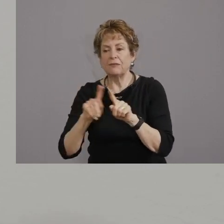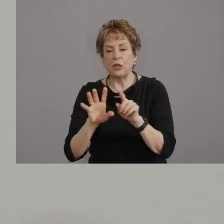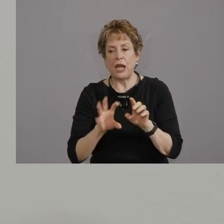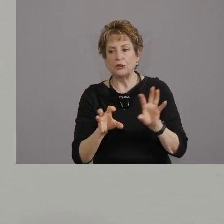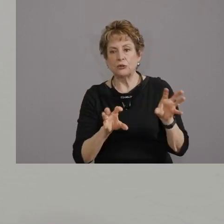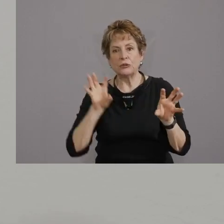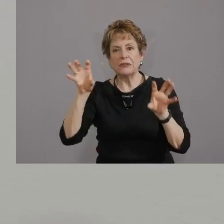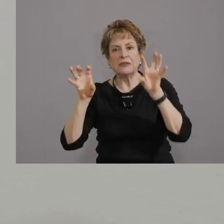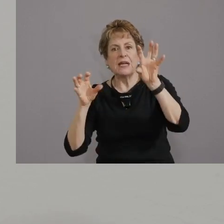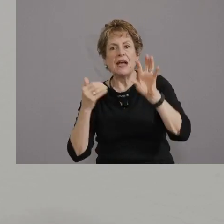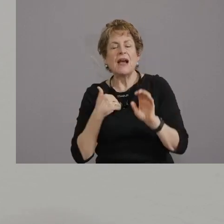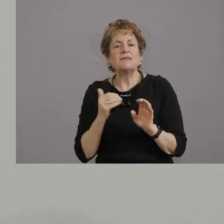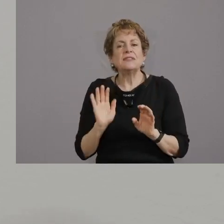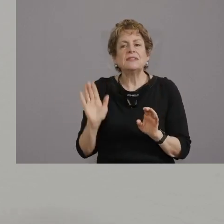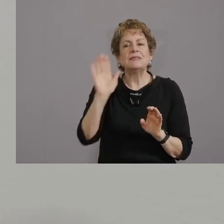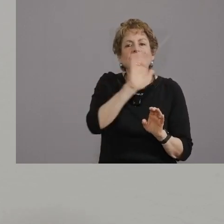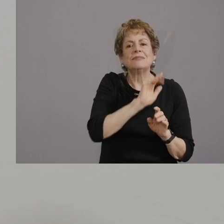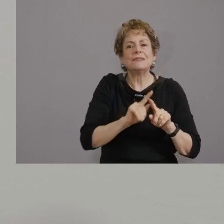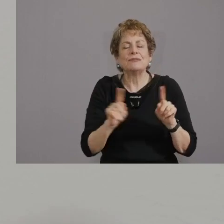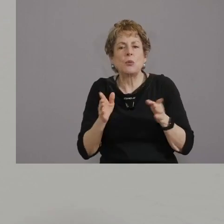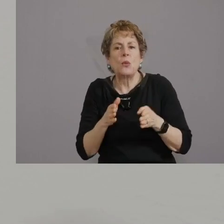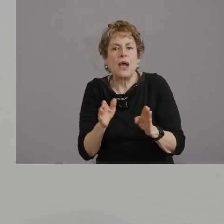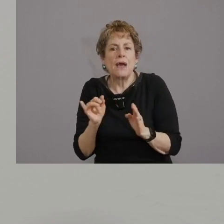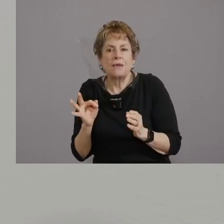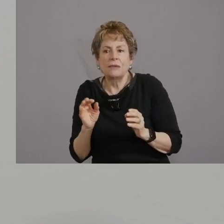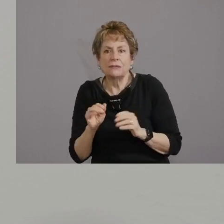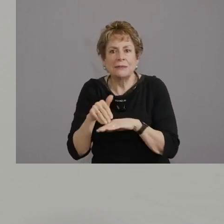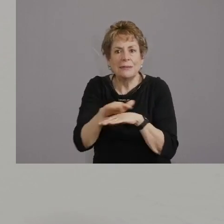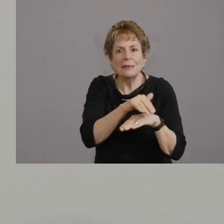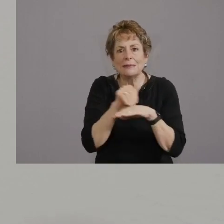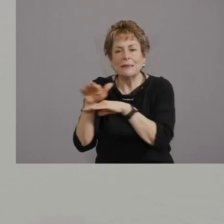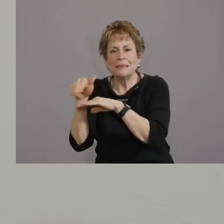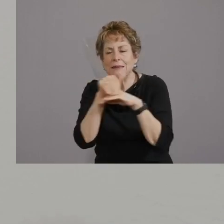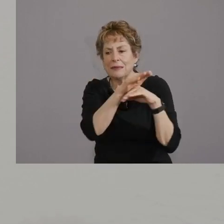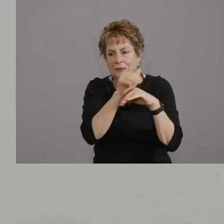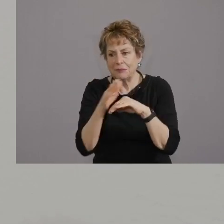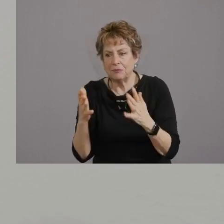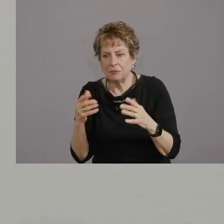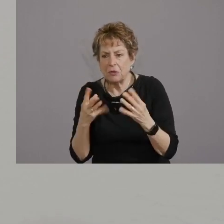the available the available vaccinators in their community.